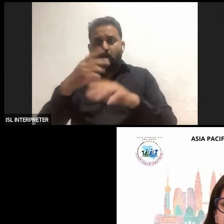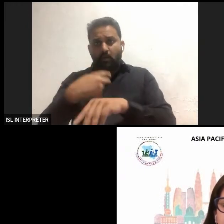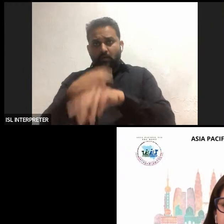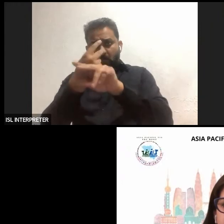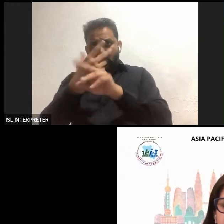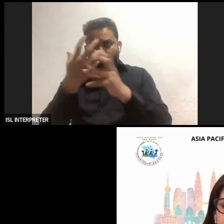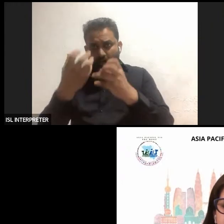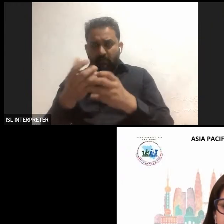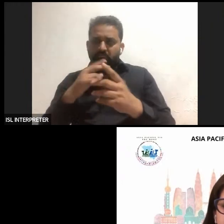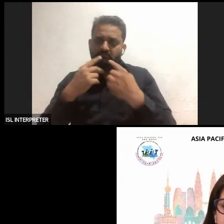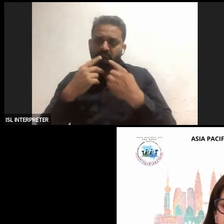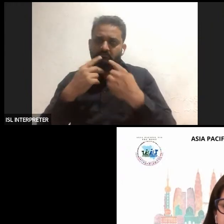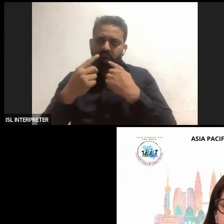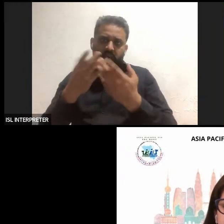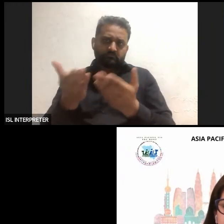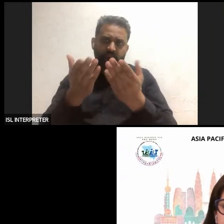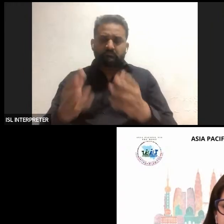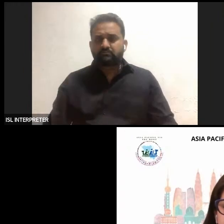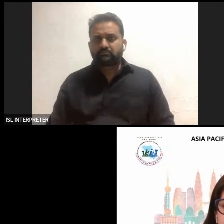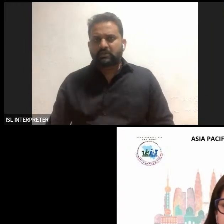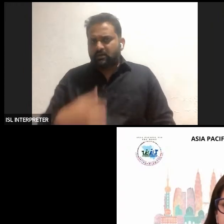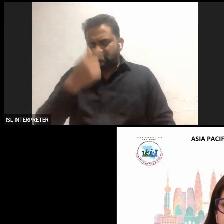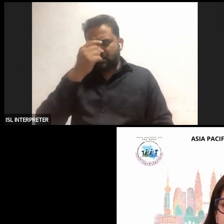talk. That's not a problem.